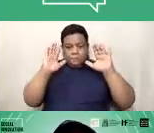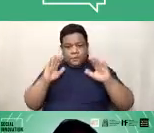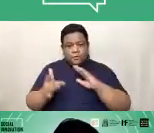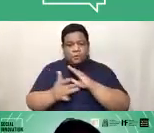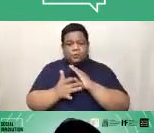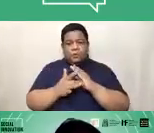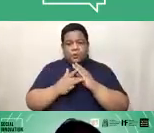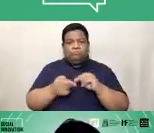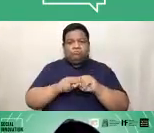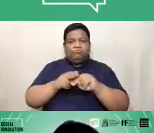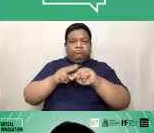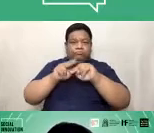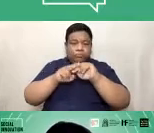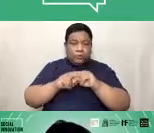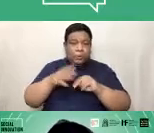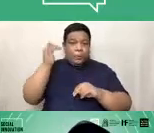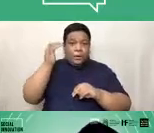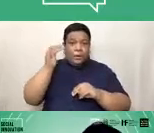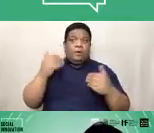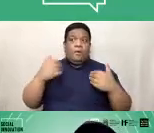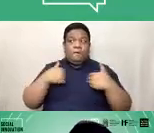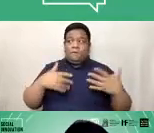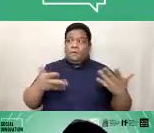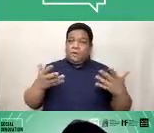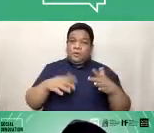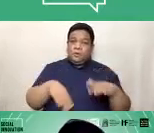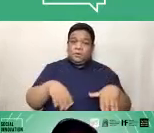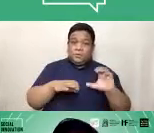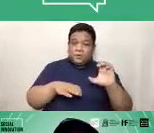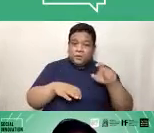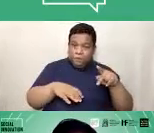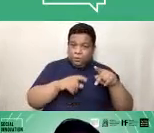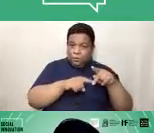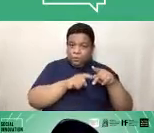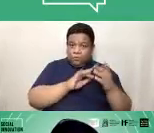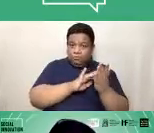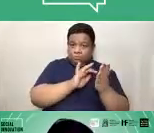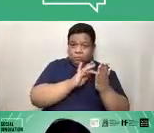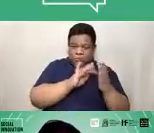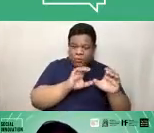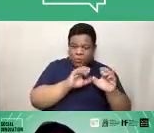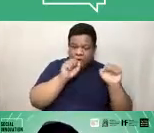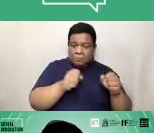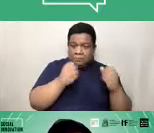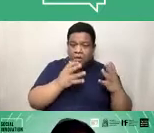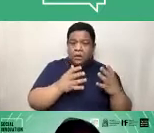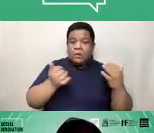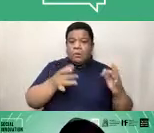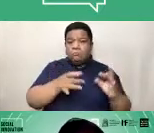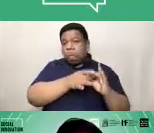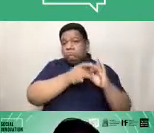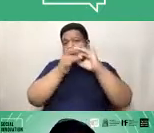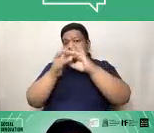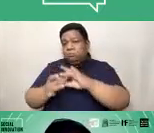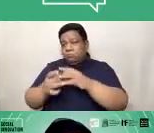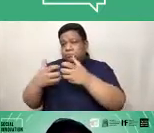of multiplies. Because not only do you have a cell phone that is capable of doing so many things, you can now connect it to another